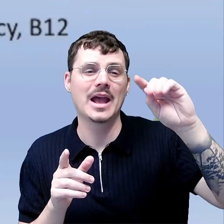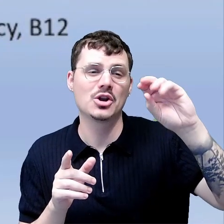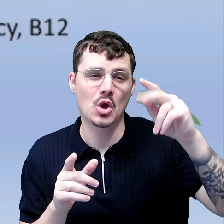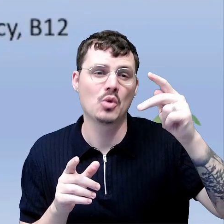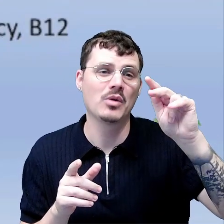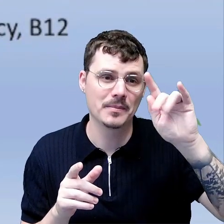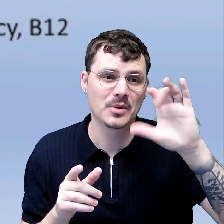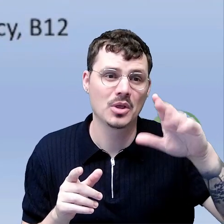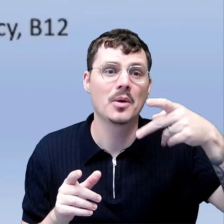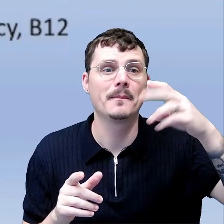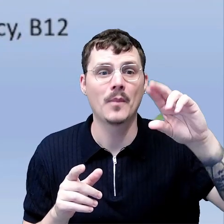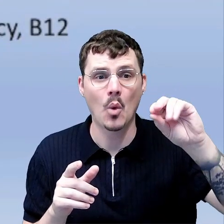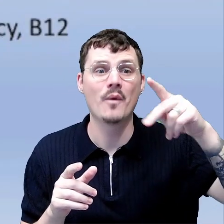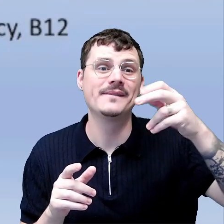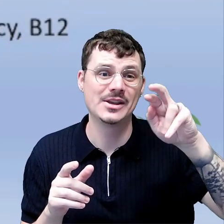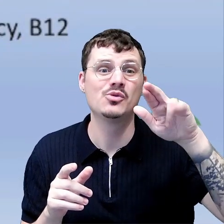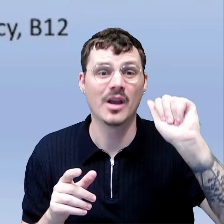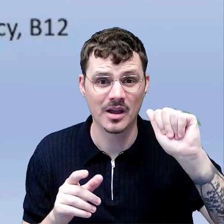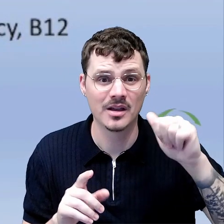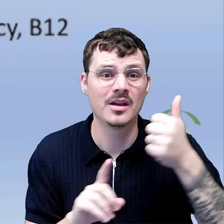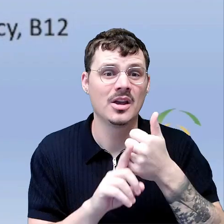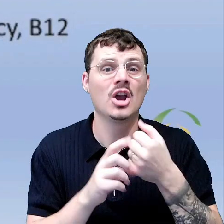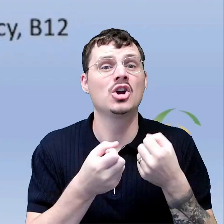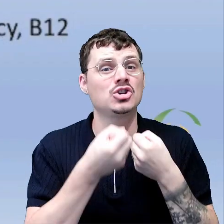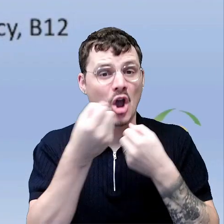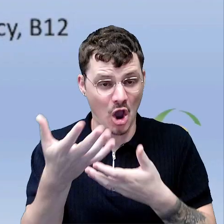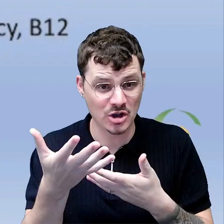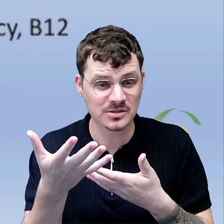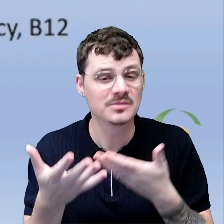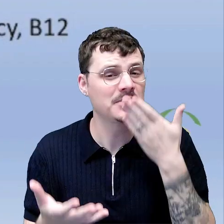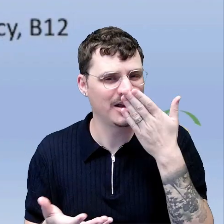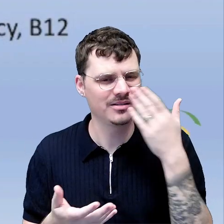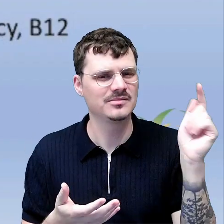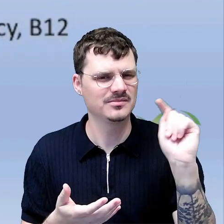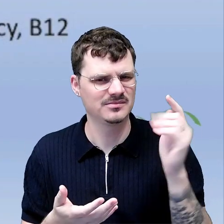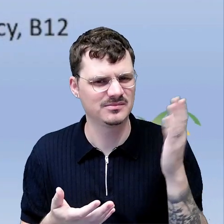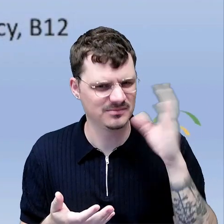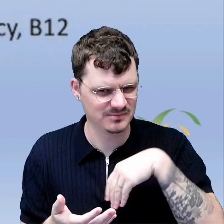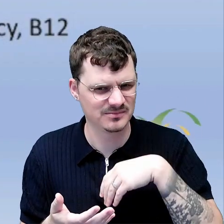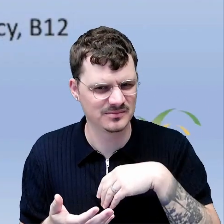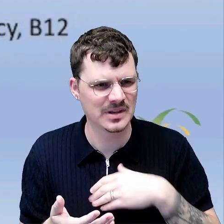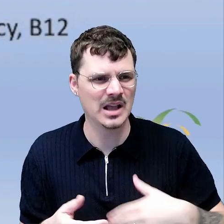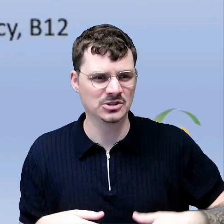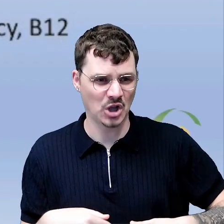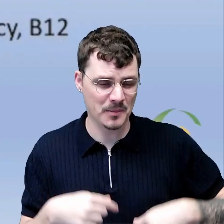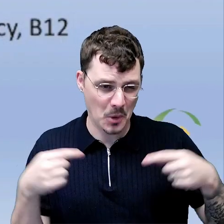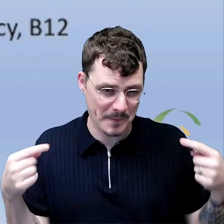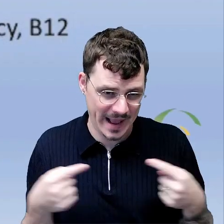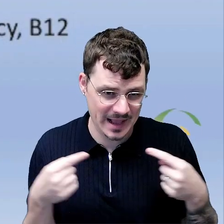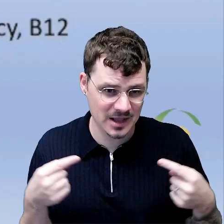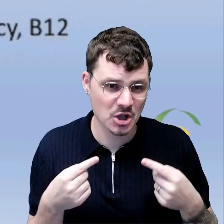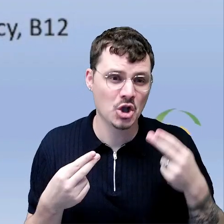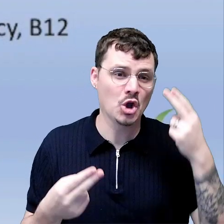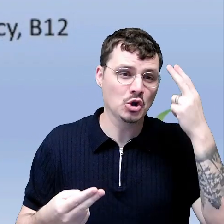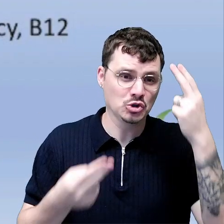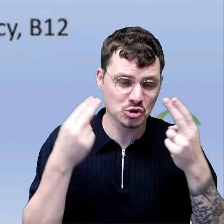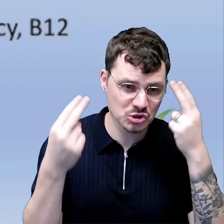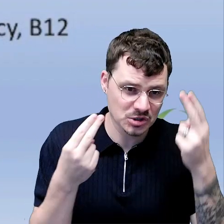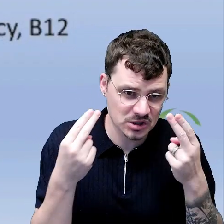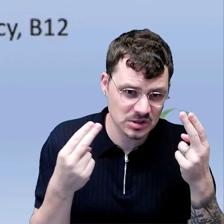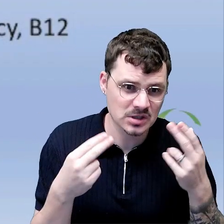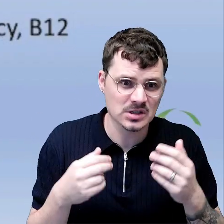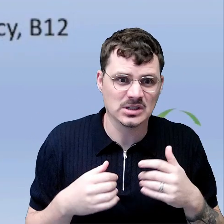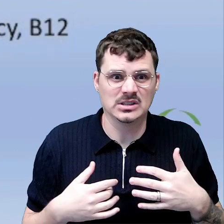hepatoerythropoietic porphyria causes odd-smelling urine, abdominal pain, hallucinations,